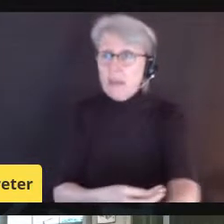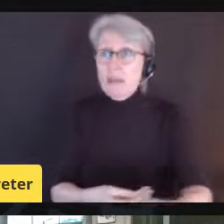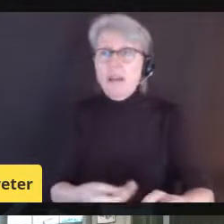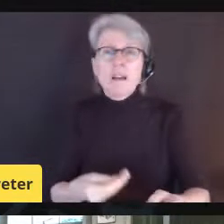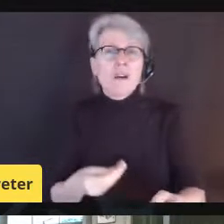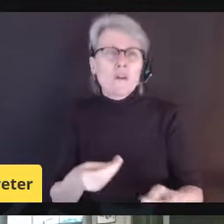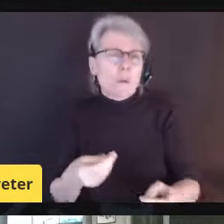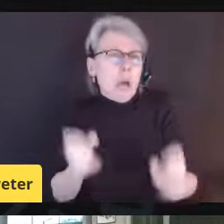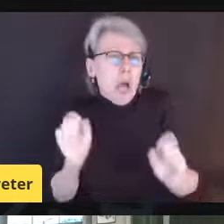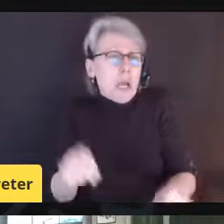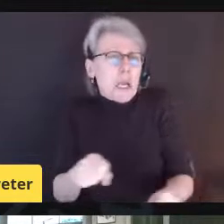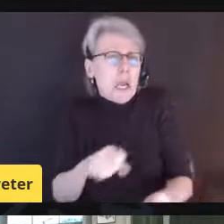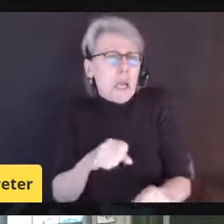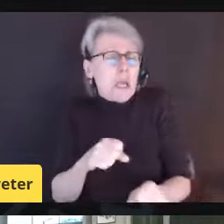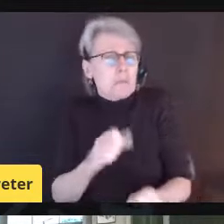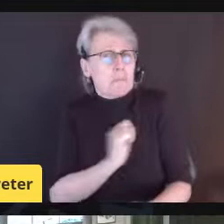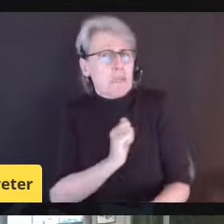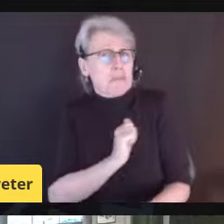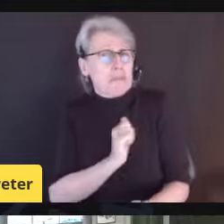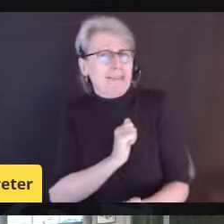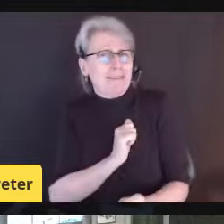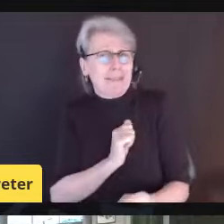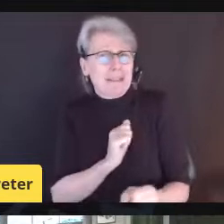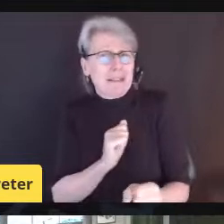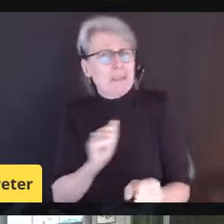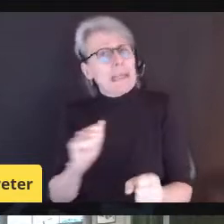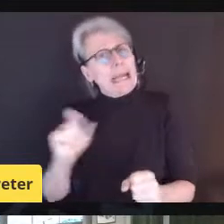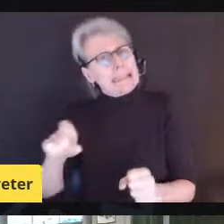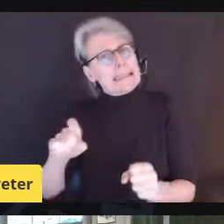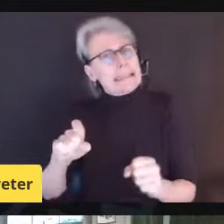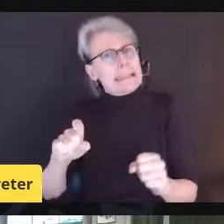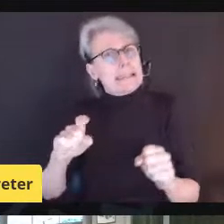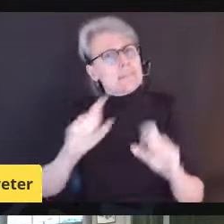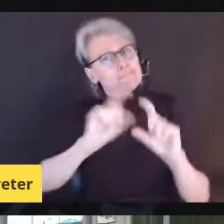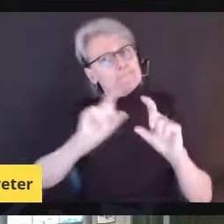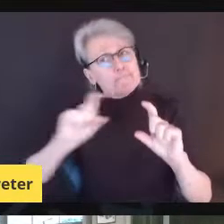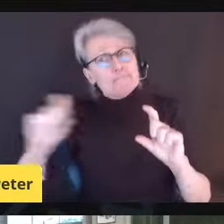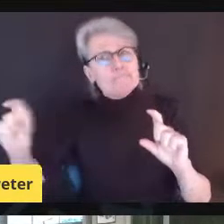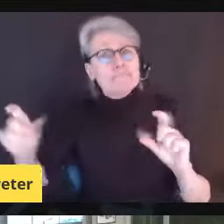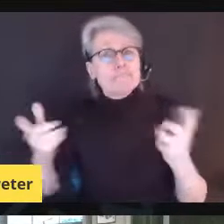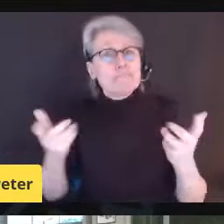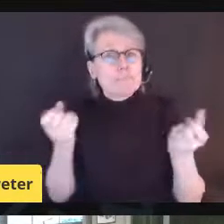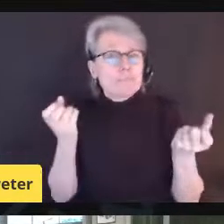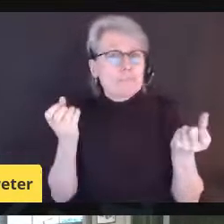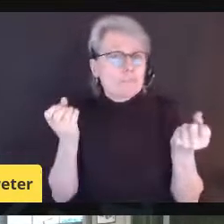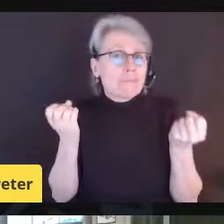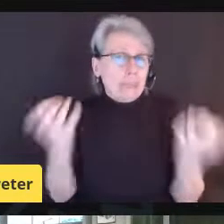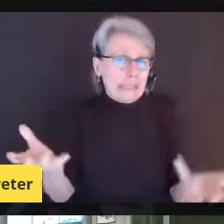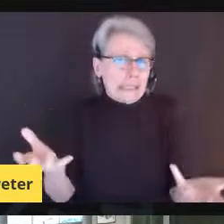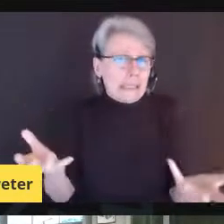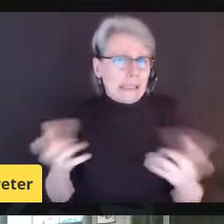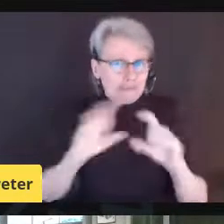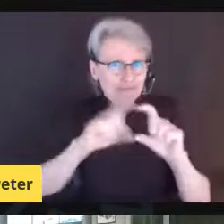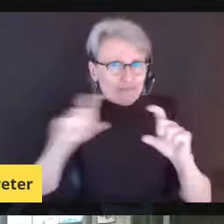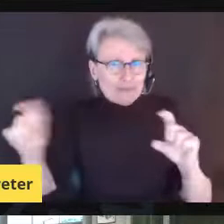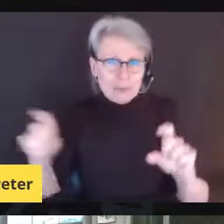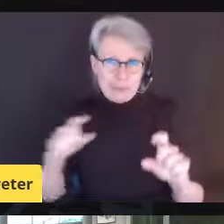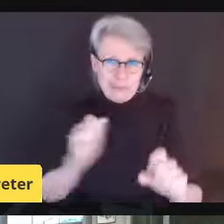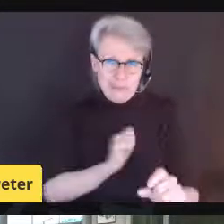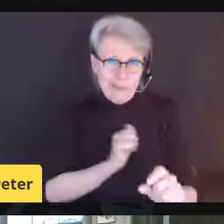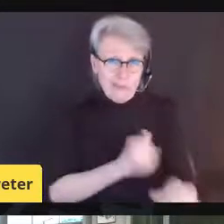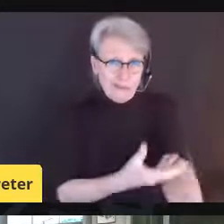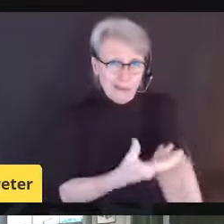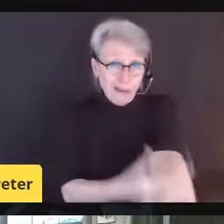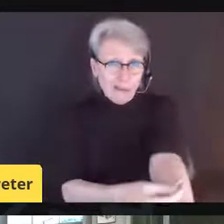I can take my own blood, but the quantities that I needed, I'd get somebody else to help me with it. Yeah.